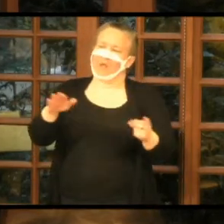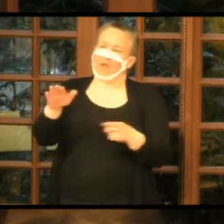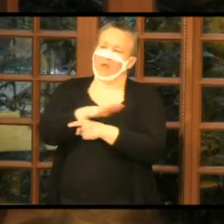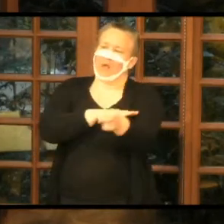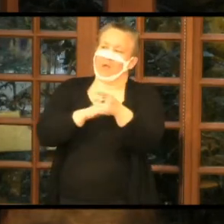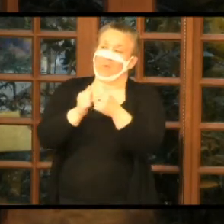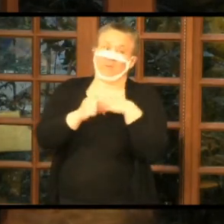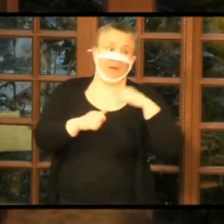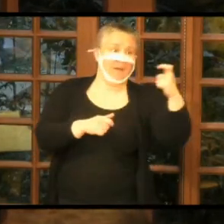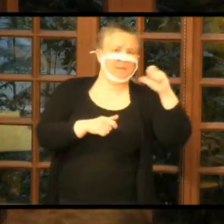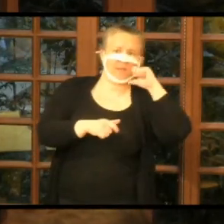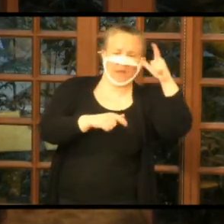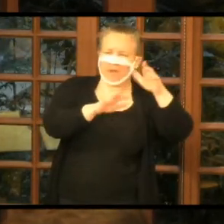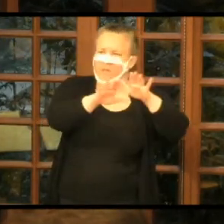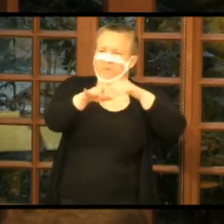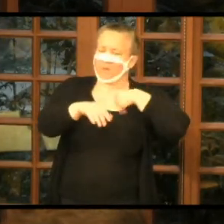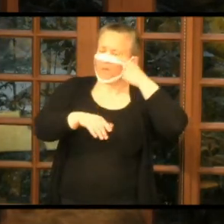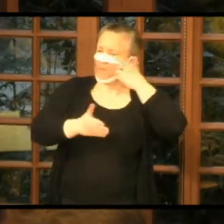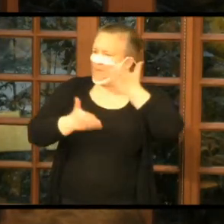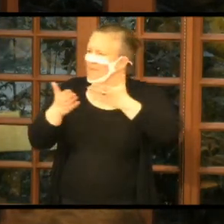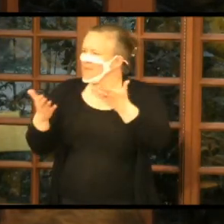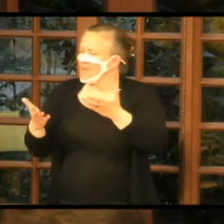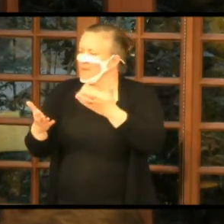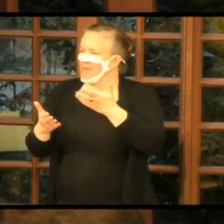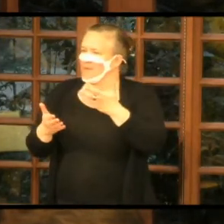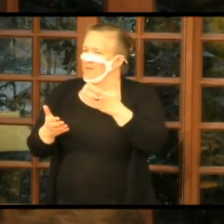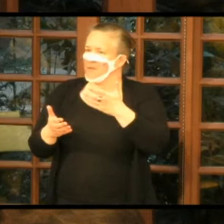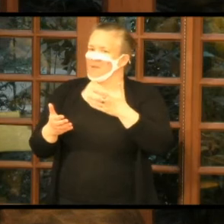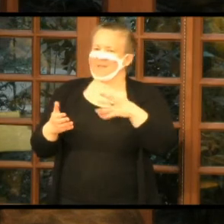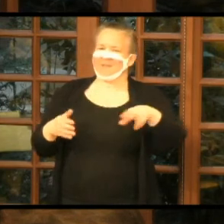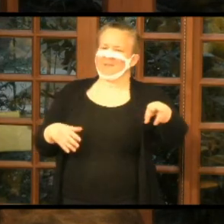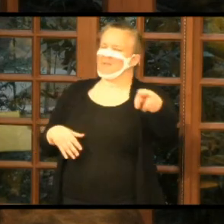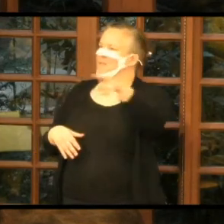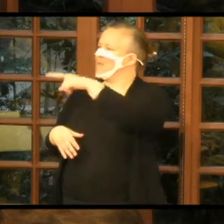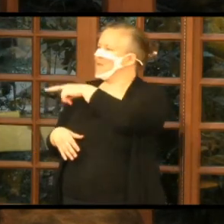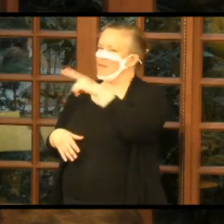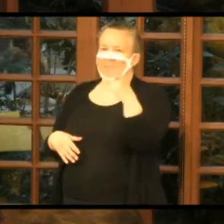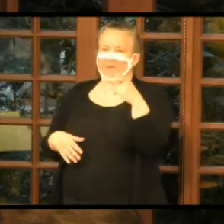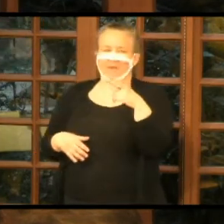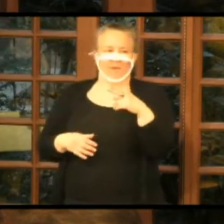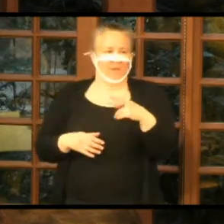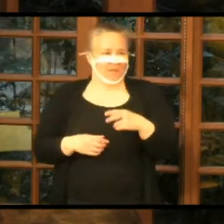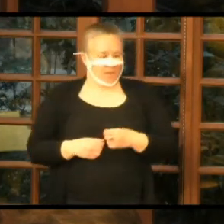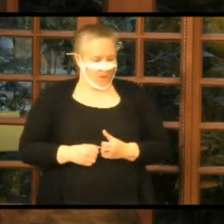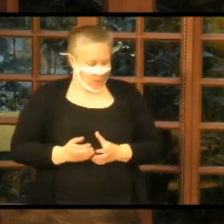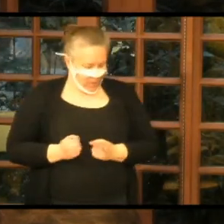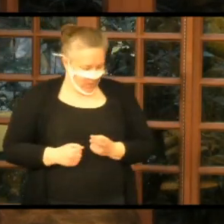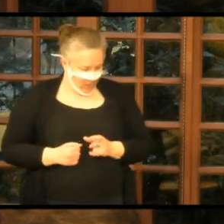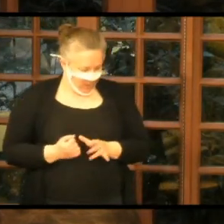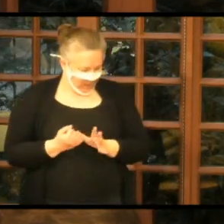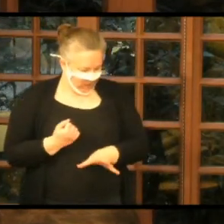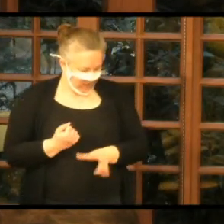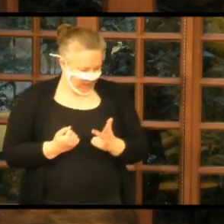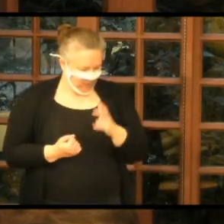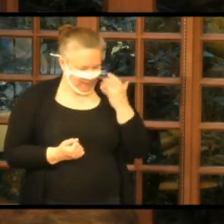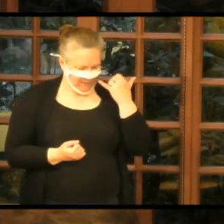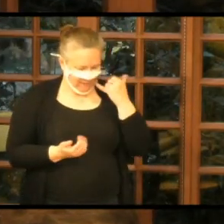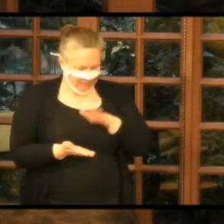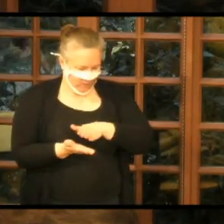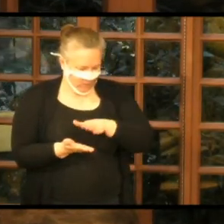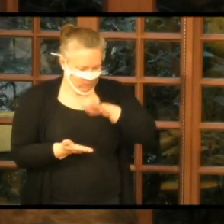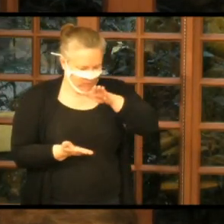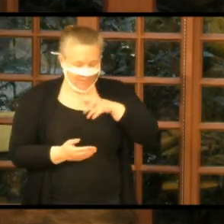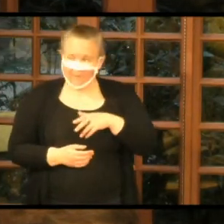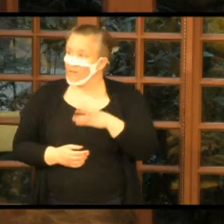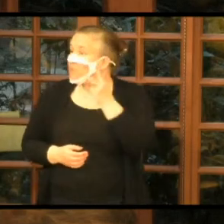my ex, so I thought maybe." He sweeps his eyes across the quad. "Holy shit," she says under her breath. "Three cell phones." "What?" said Charlie's